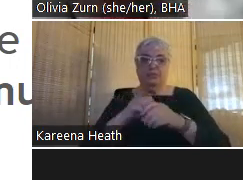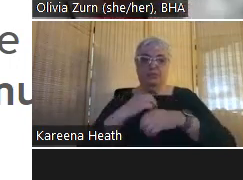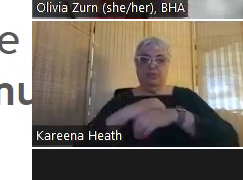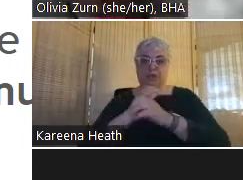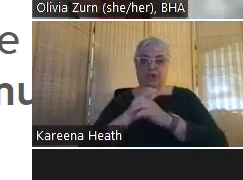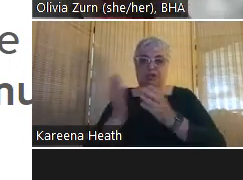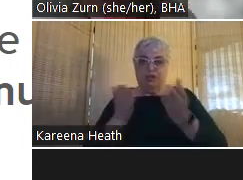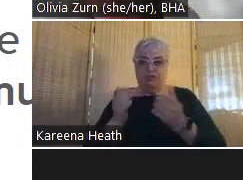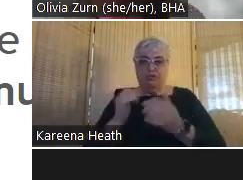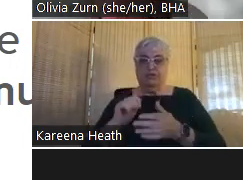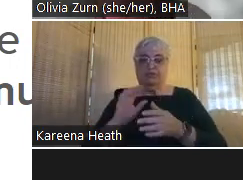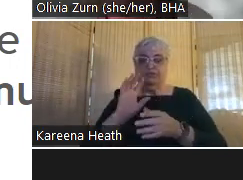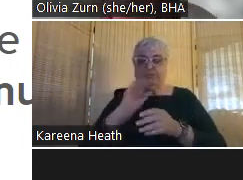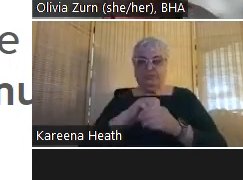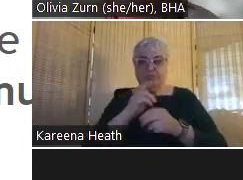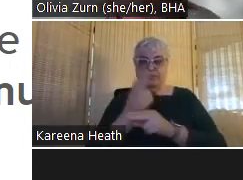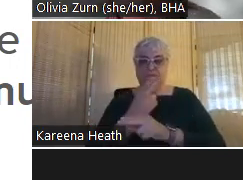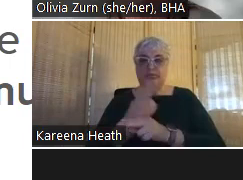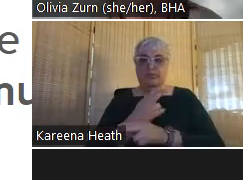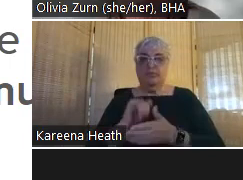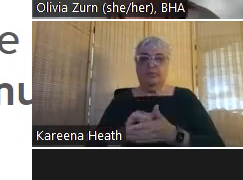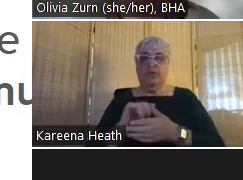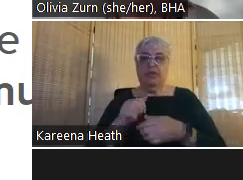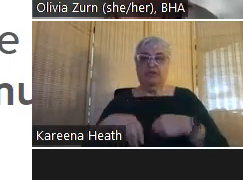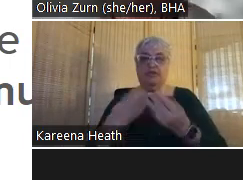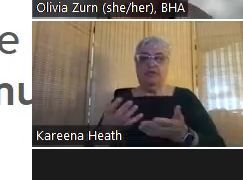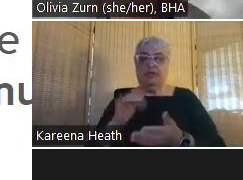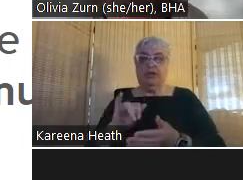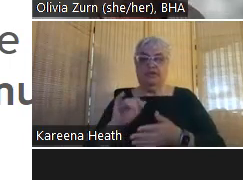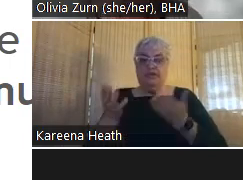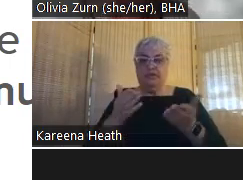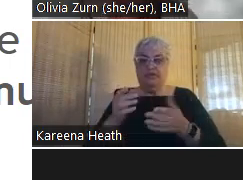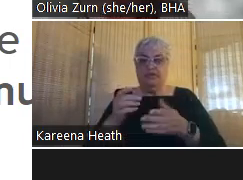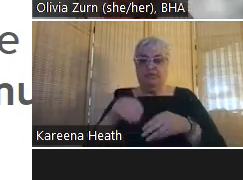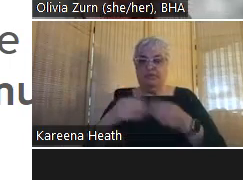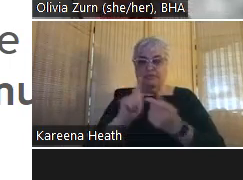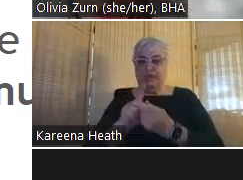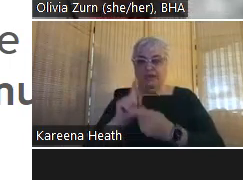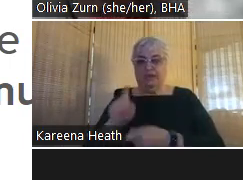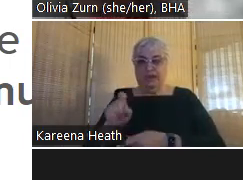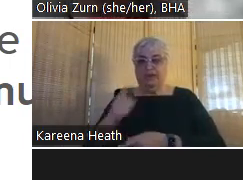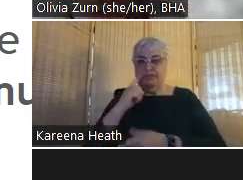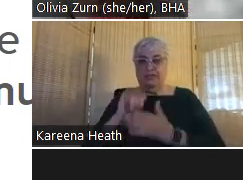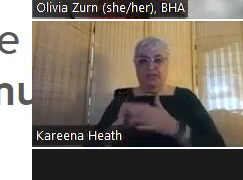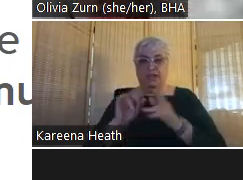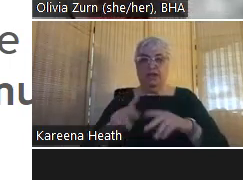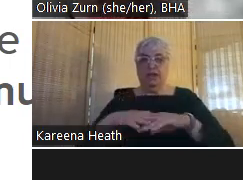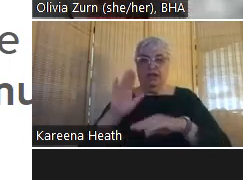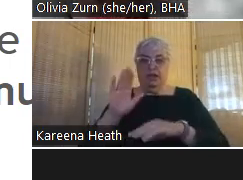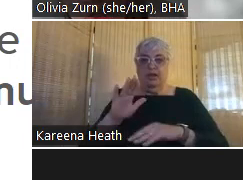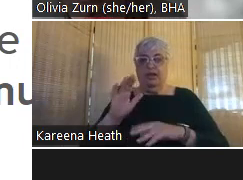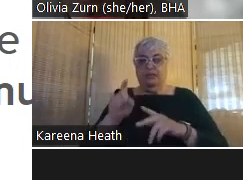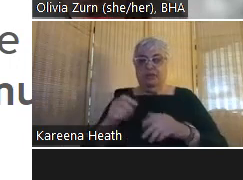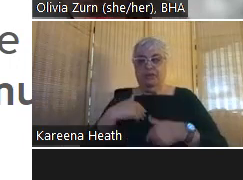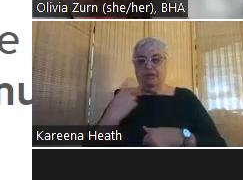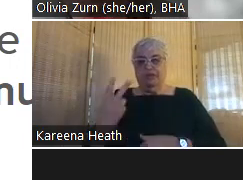facility must employ sufficient staff to ensure that the provision of services meets the needs of the individual. And at a minimum, a facility must have